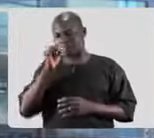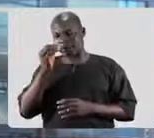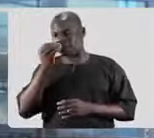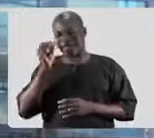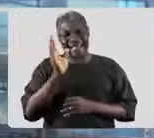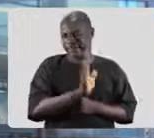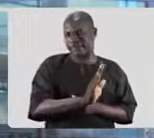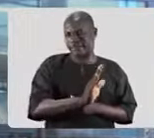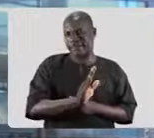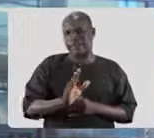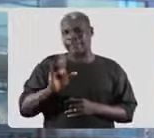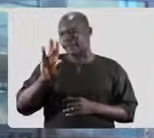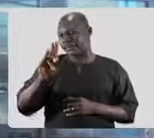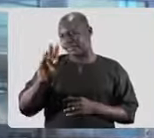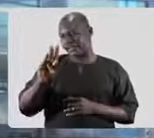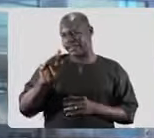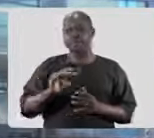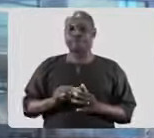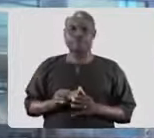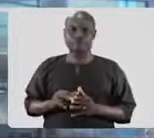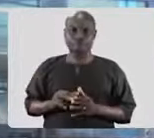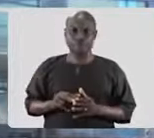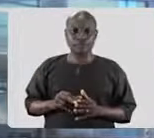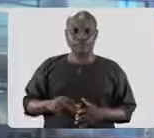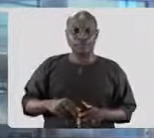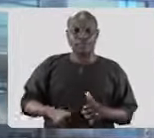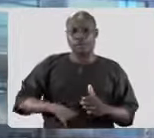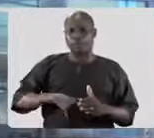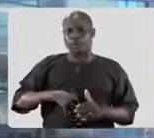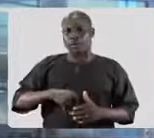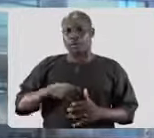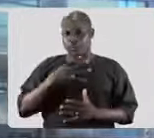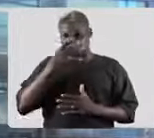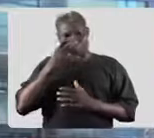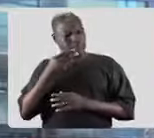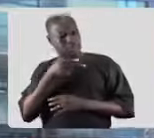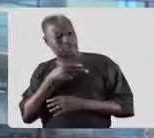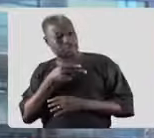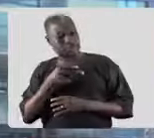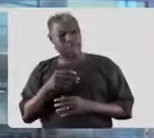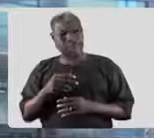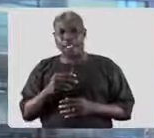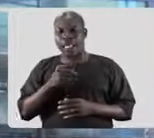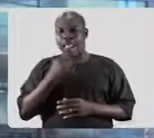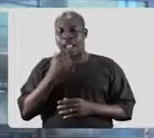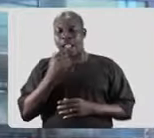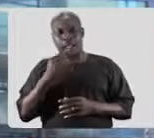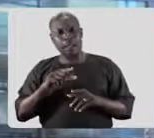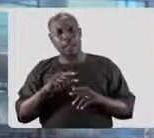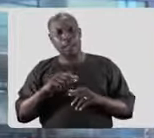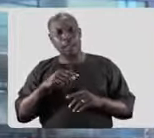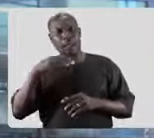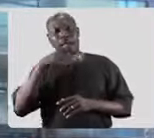him. Verse 17, a proud look, a lying tongue,